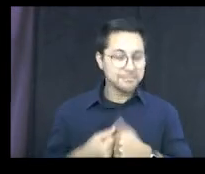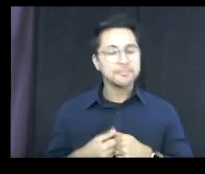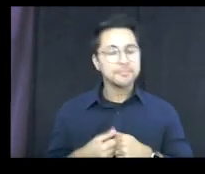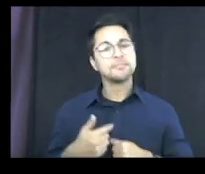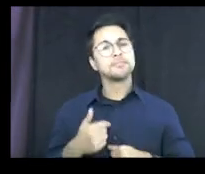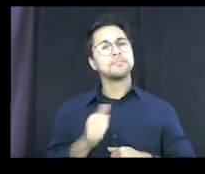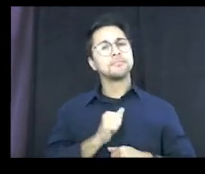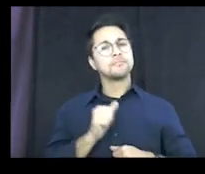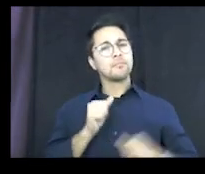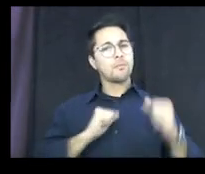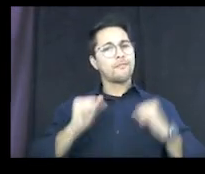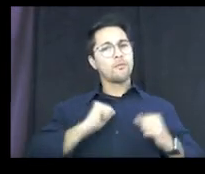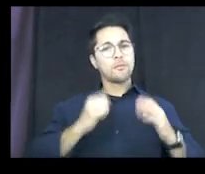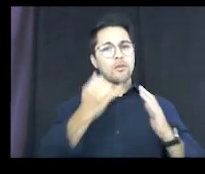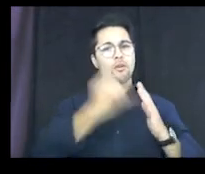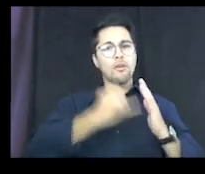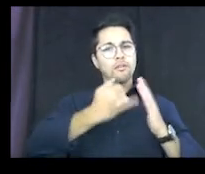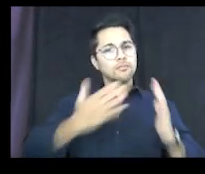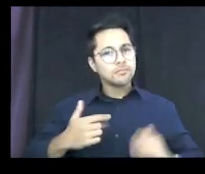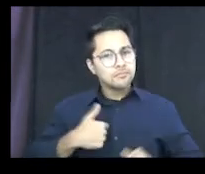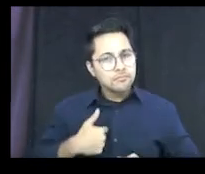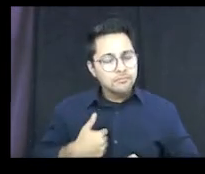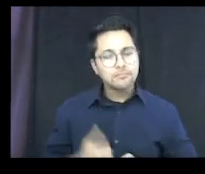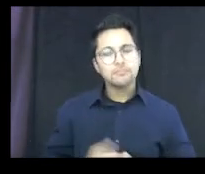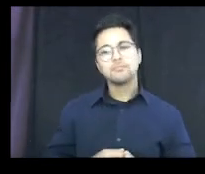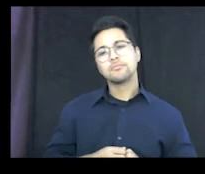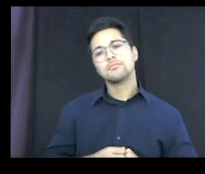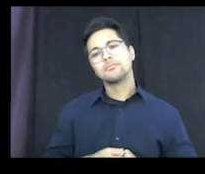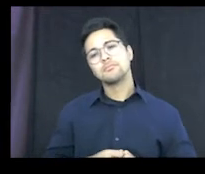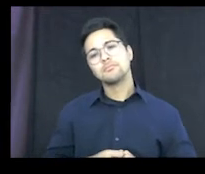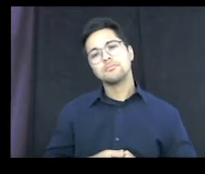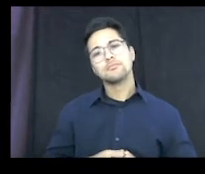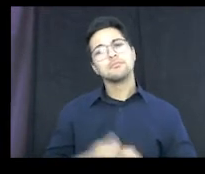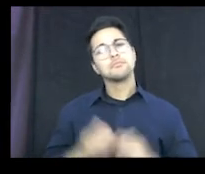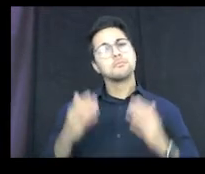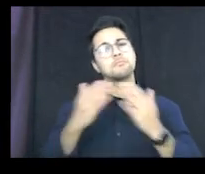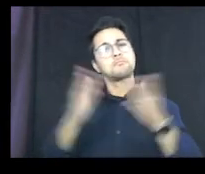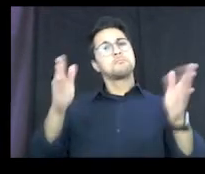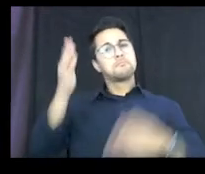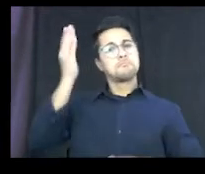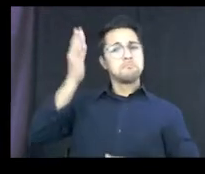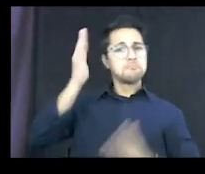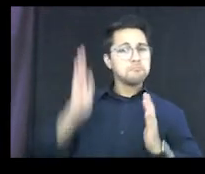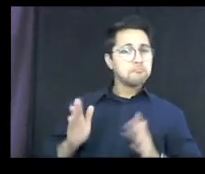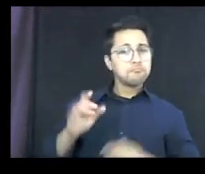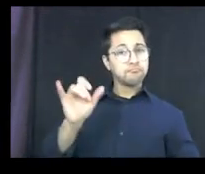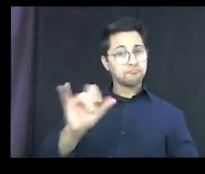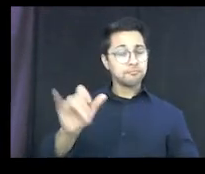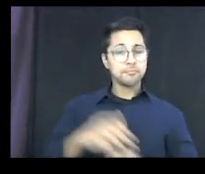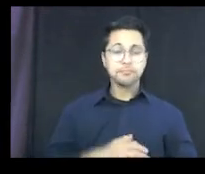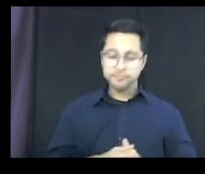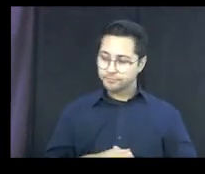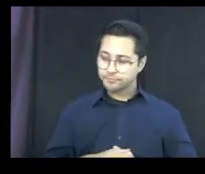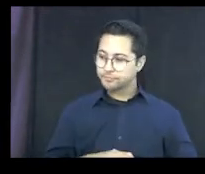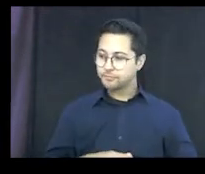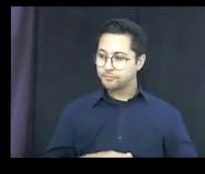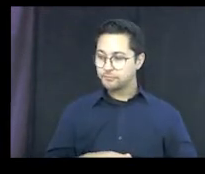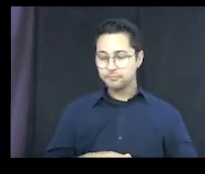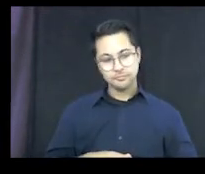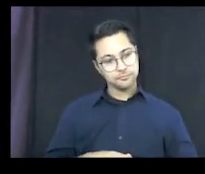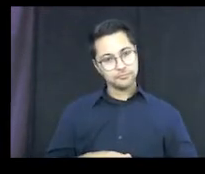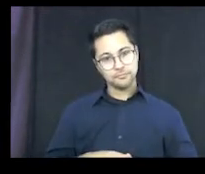a performing artist and a public speaker, and I'm